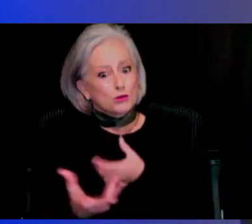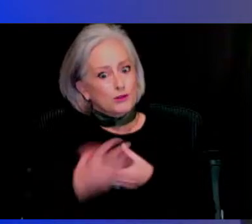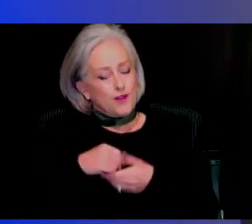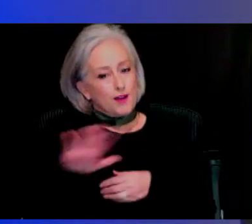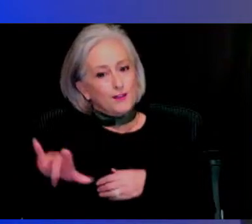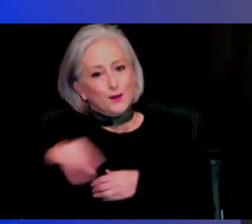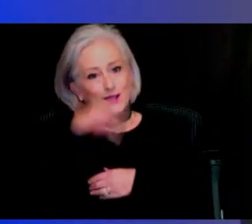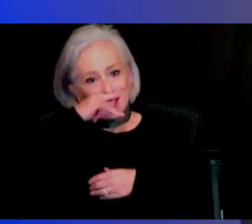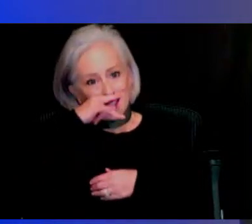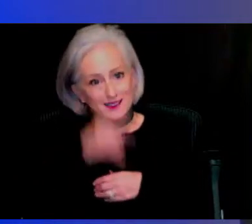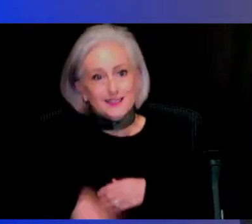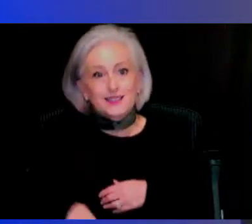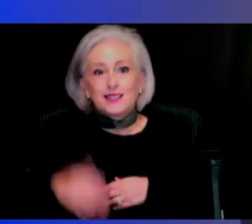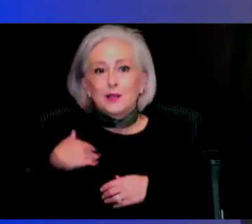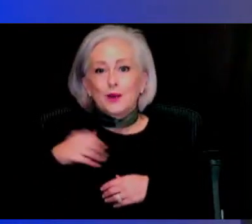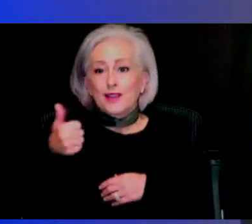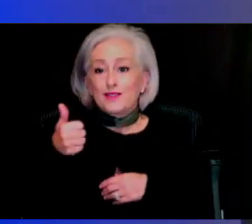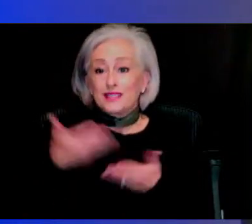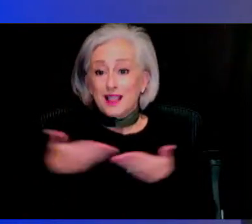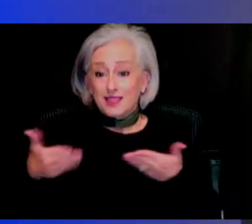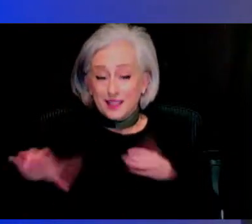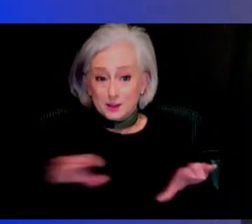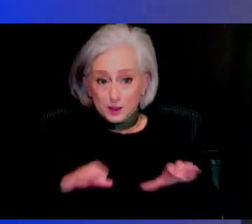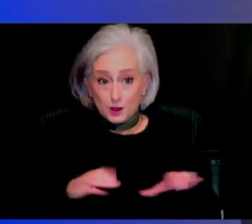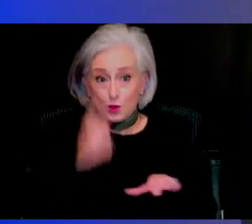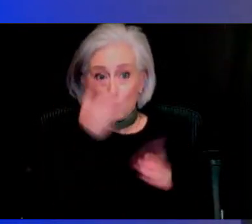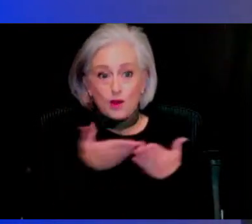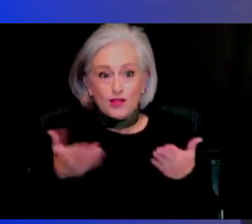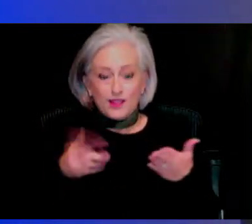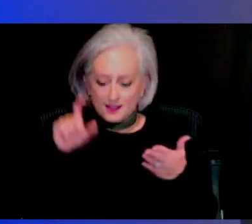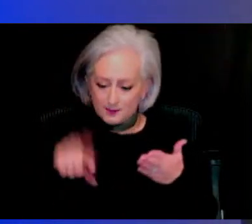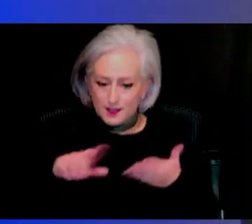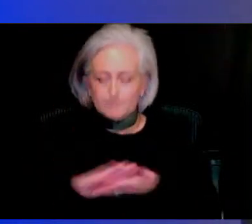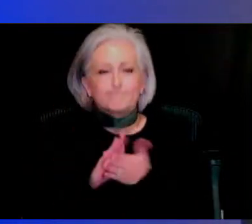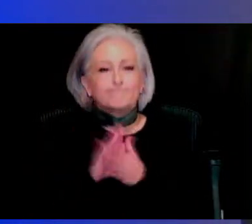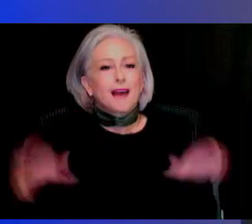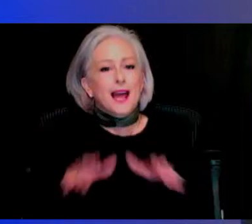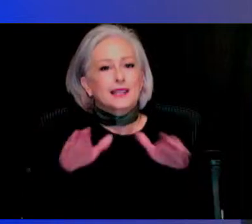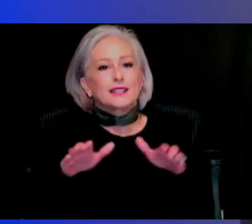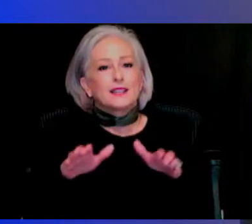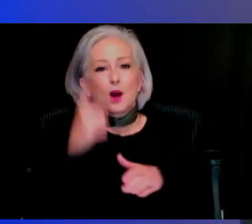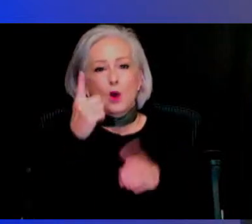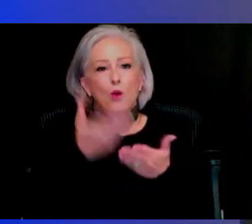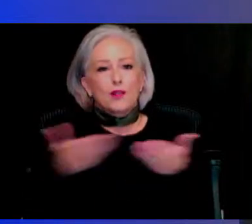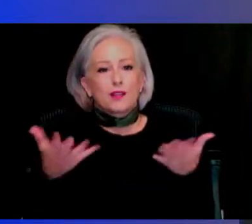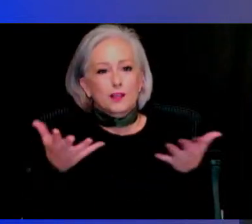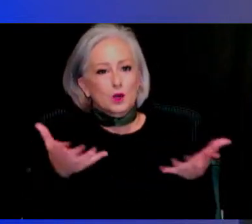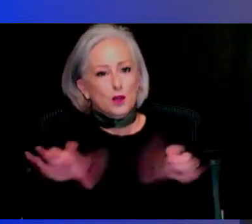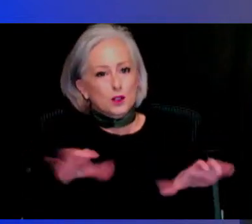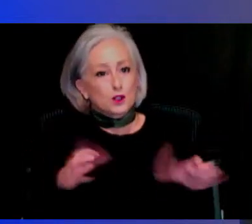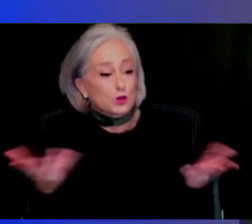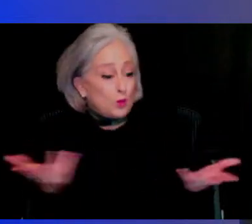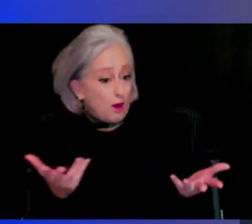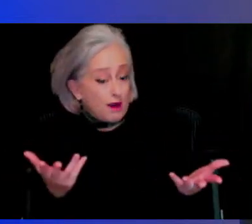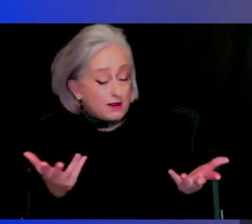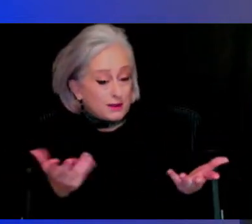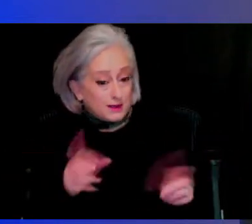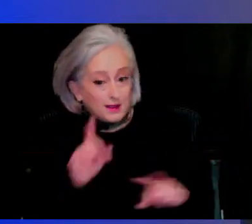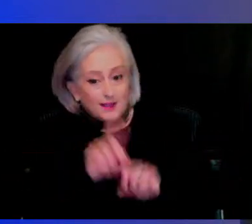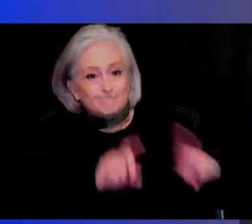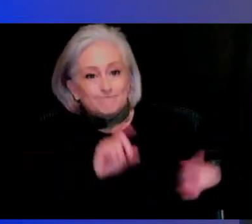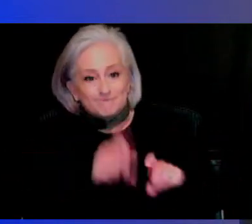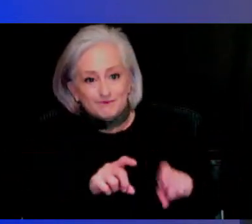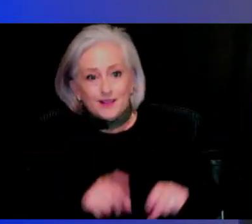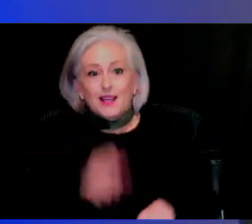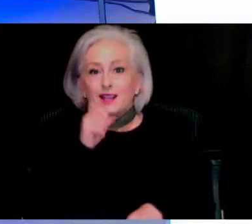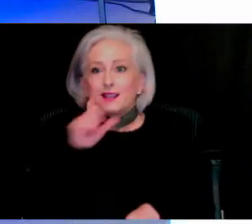10 things we have to get done this weekend, but one thing has to be being active. So what are the things you want to do to be active? And involving the family as a unit, not just the parents saying we got to